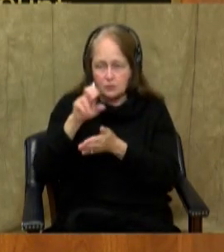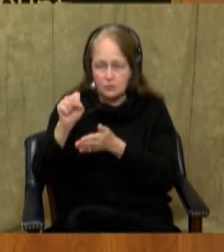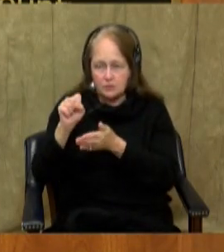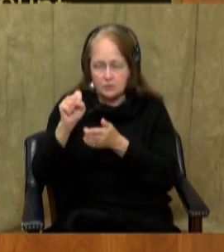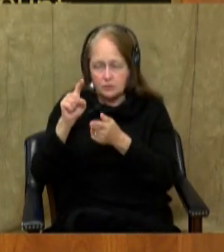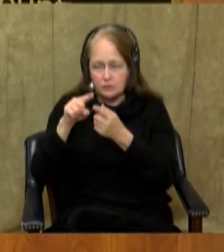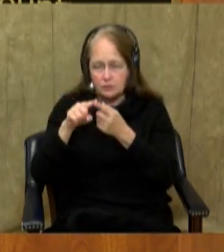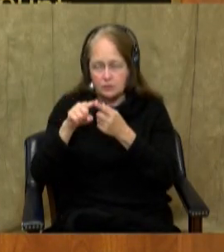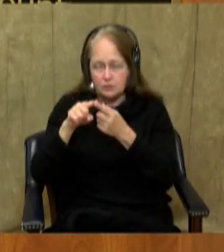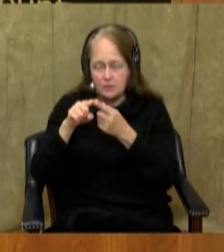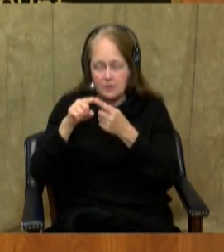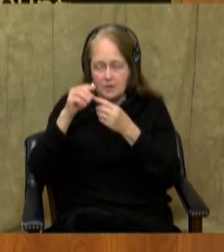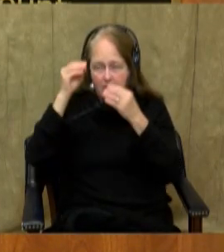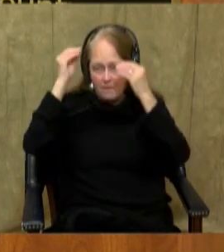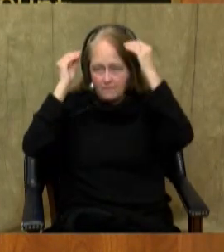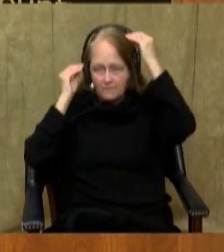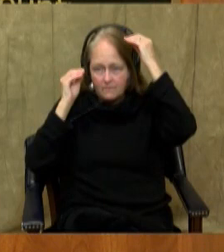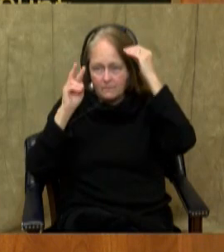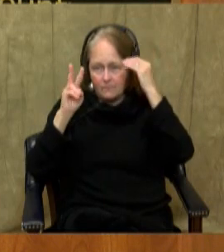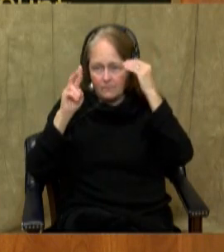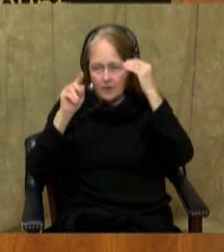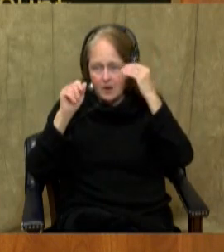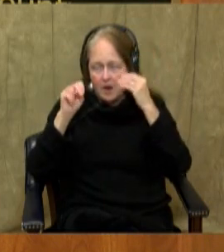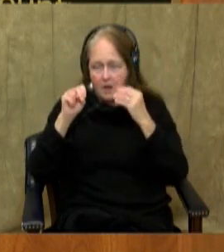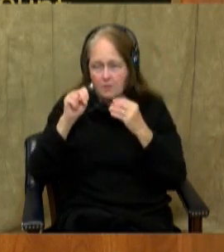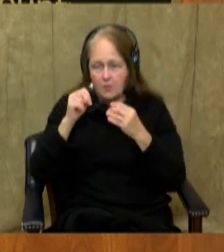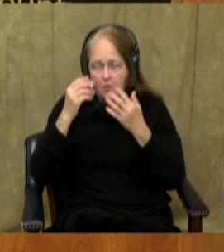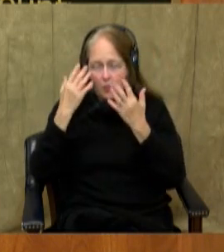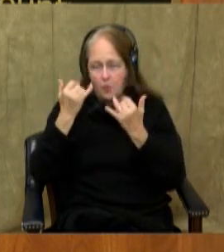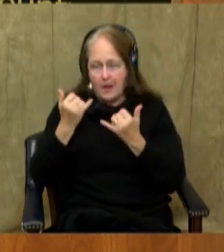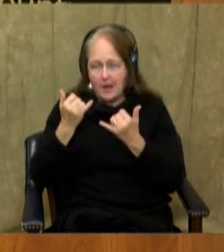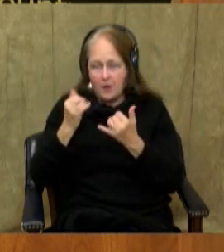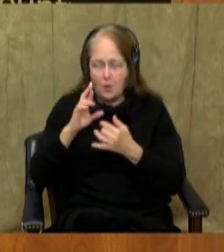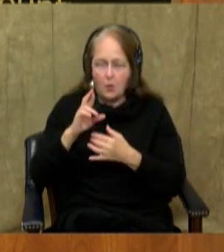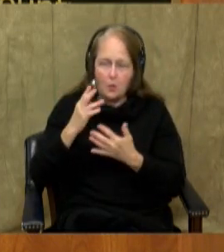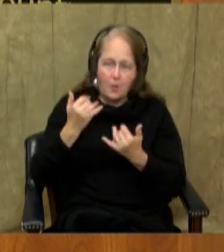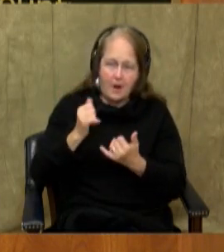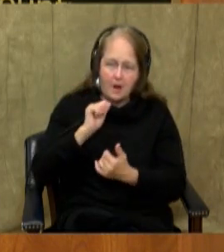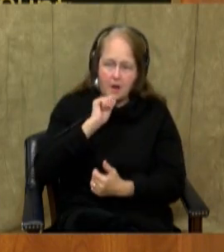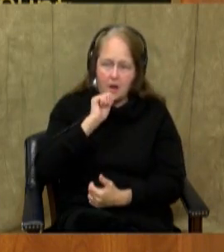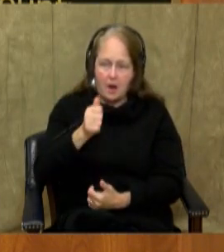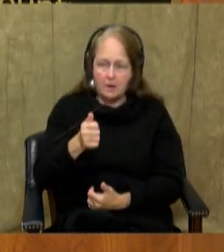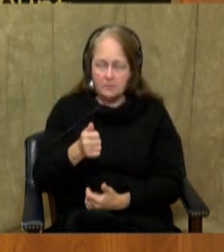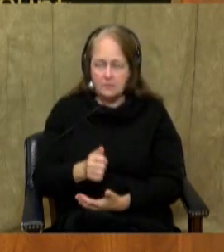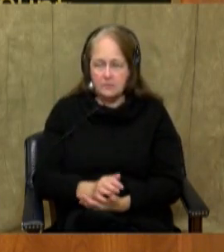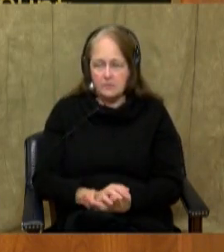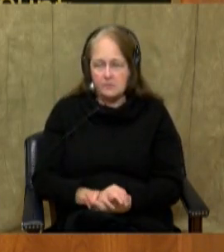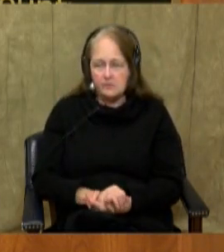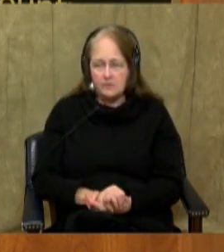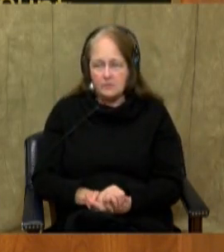Vietnam? Why or why not? I'll give you a second or two to think about that.